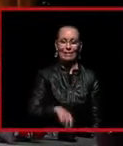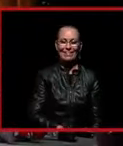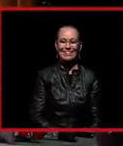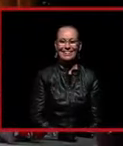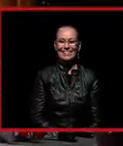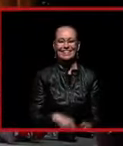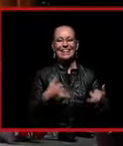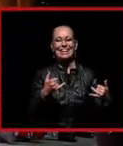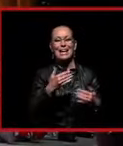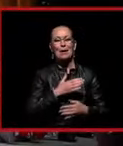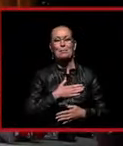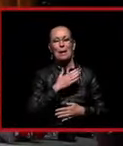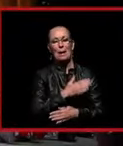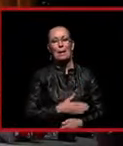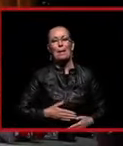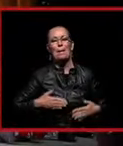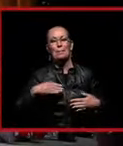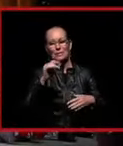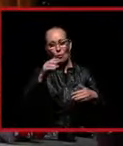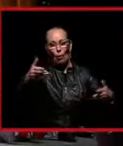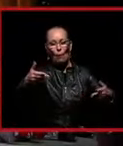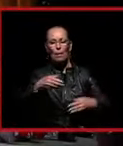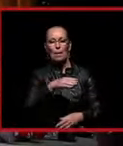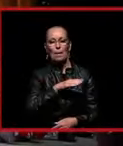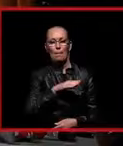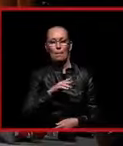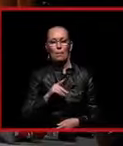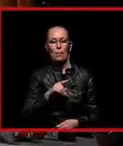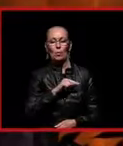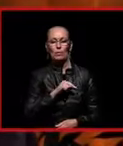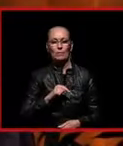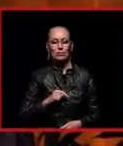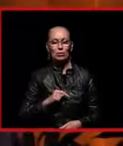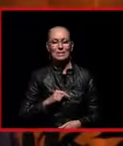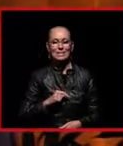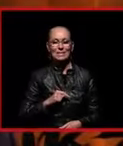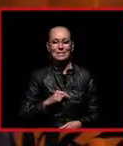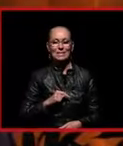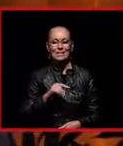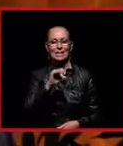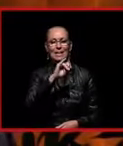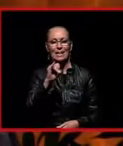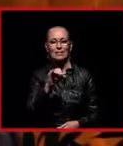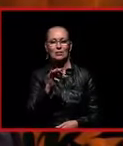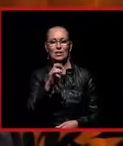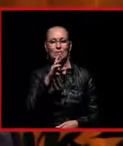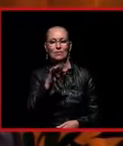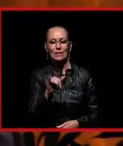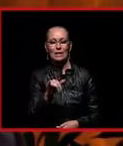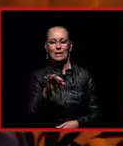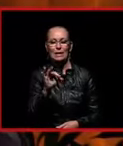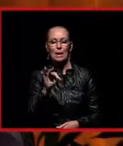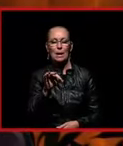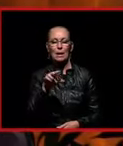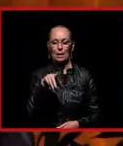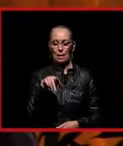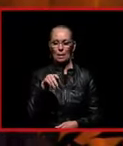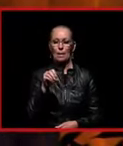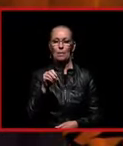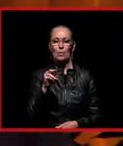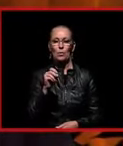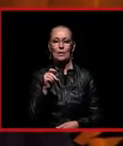It's now my pleasure to introduce Board of Trustee member Jeffrey Poindexter to present the Distinguished Alumni Award.